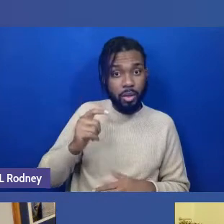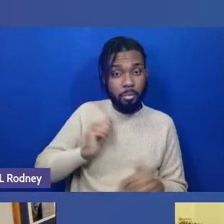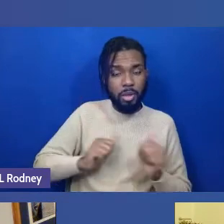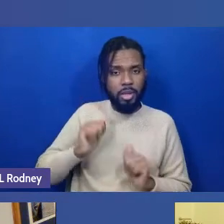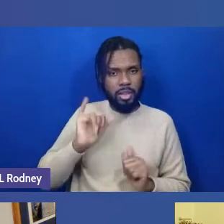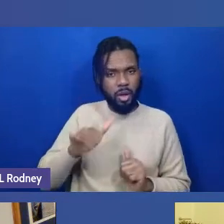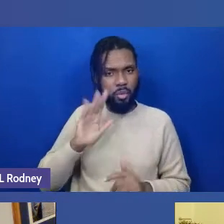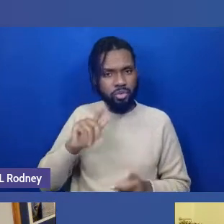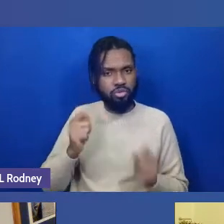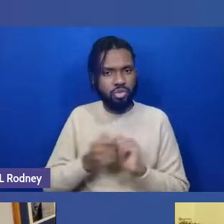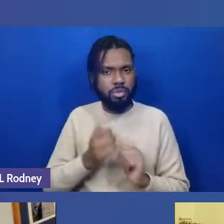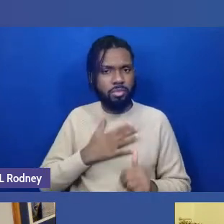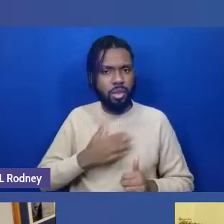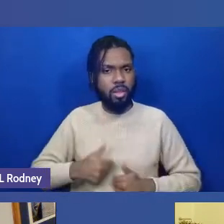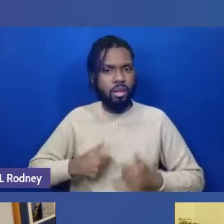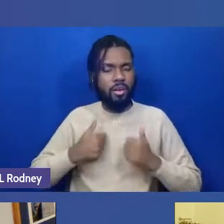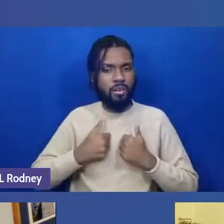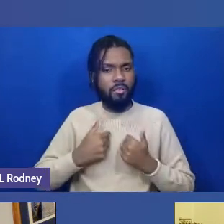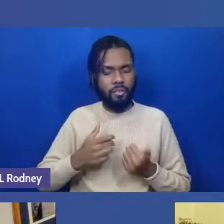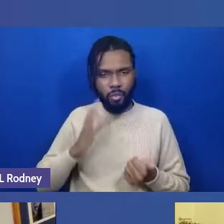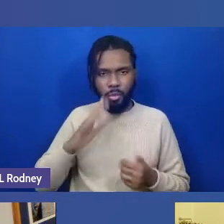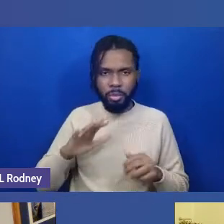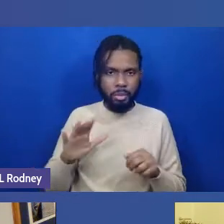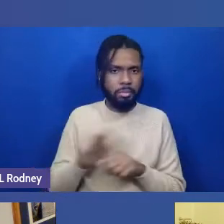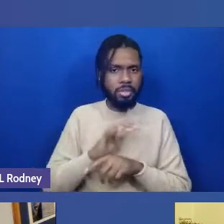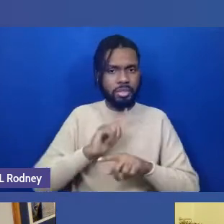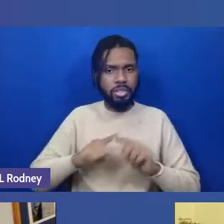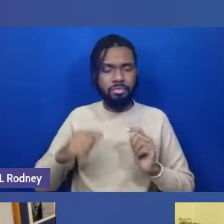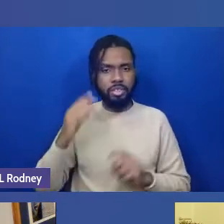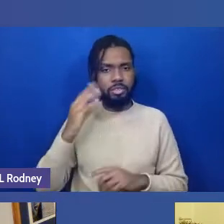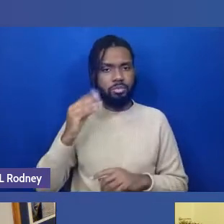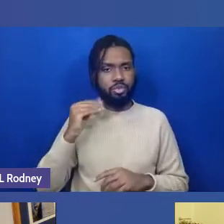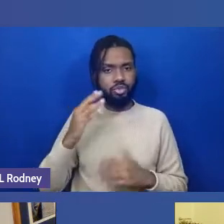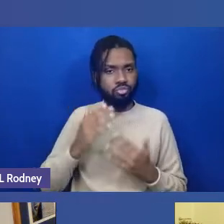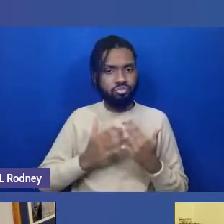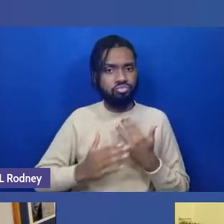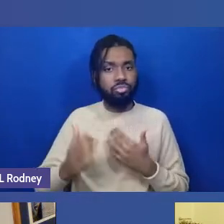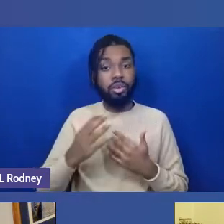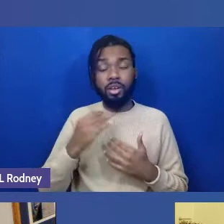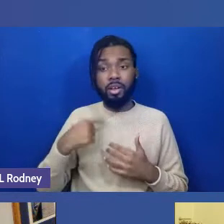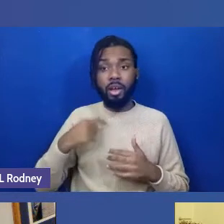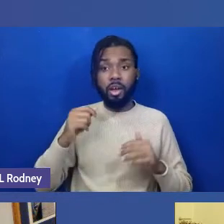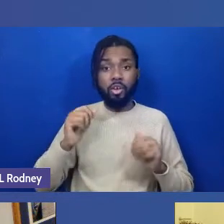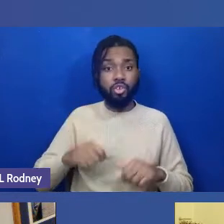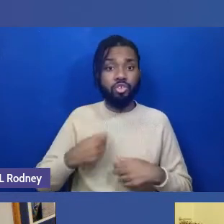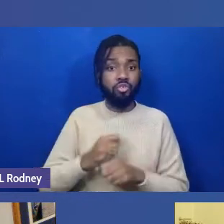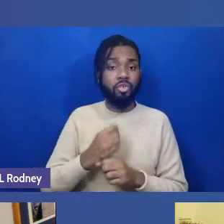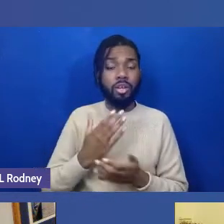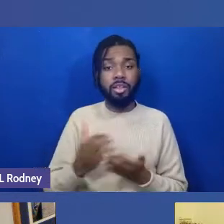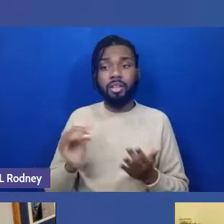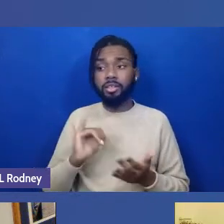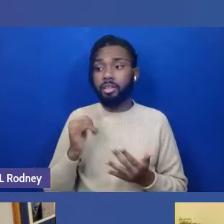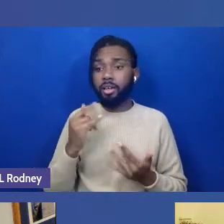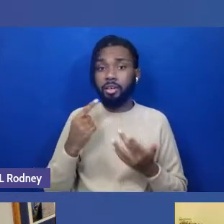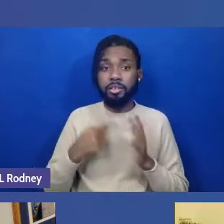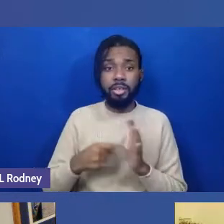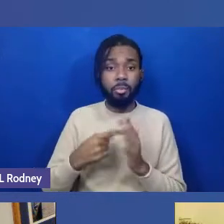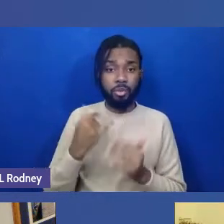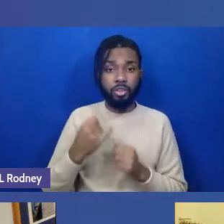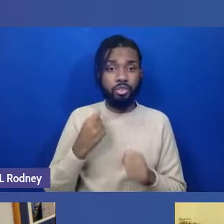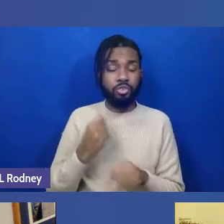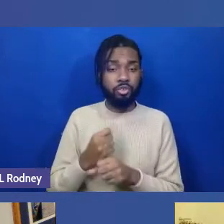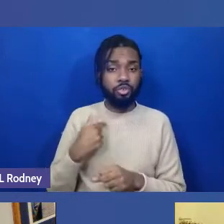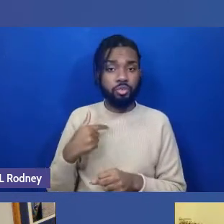know, it would have been a completely different experience from then on growing up. And I've been able to create things like this year. We